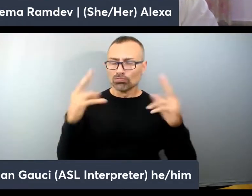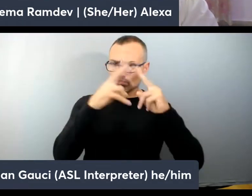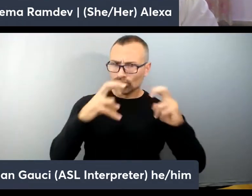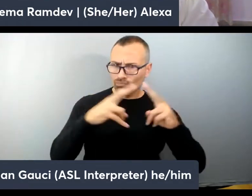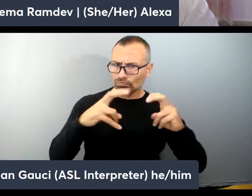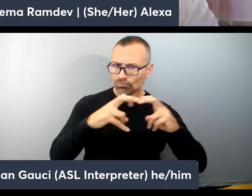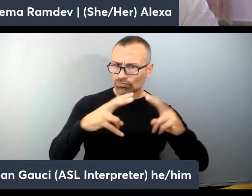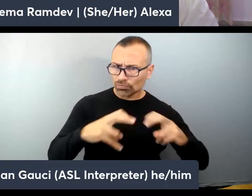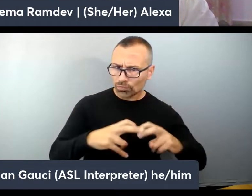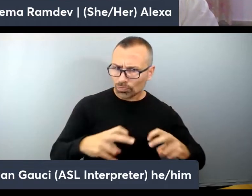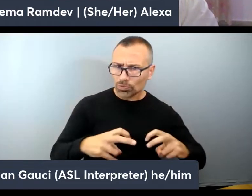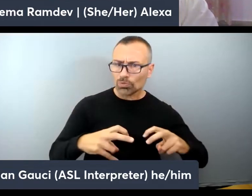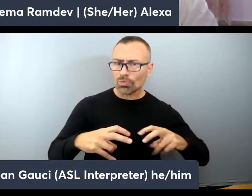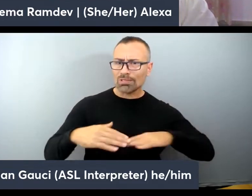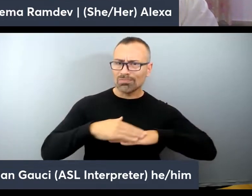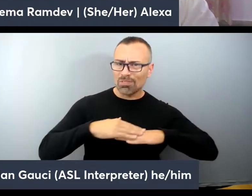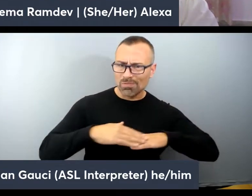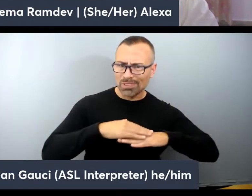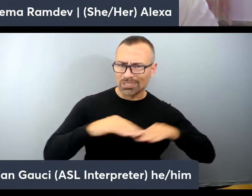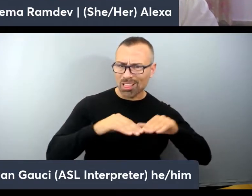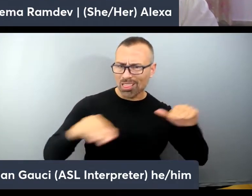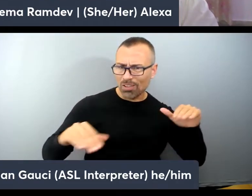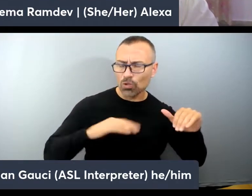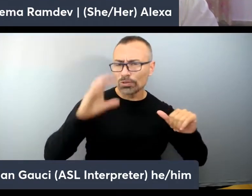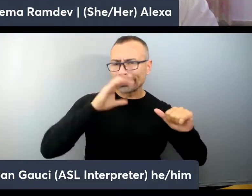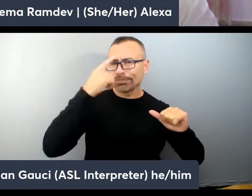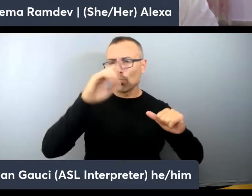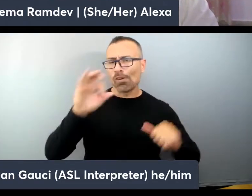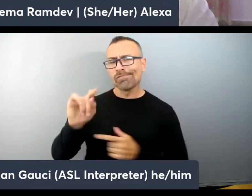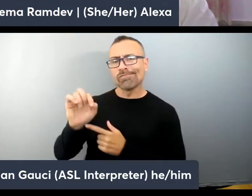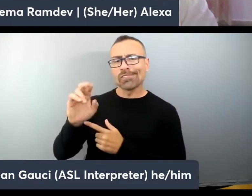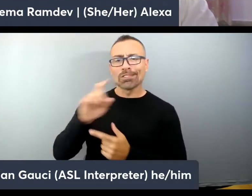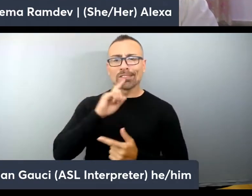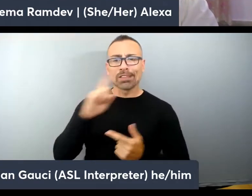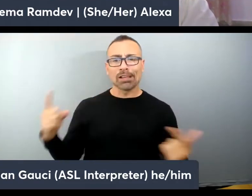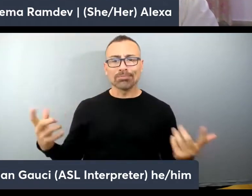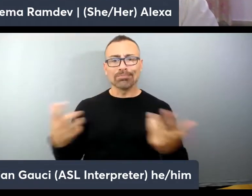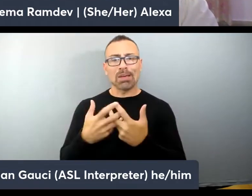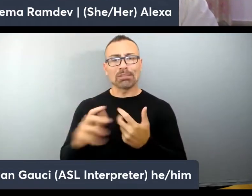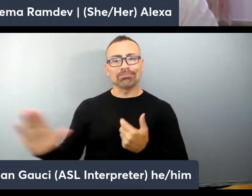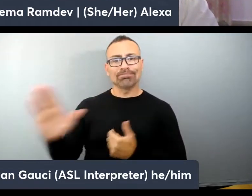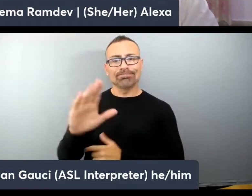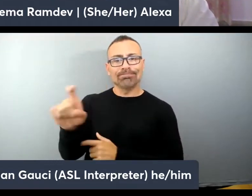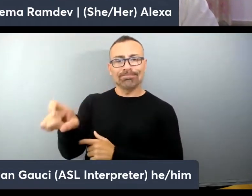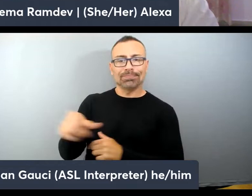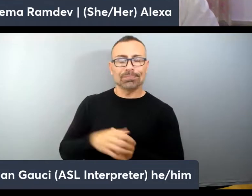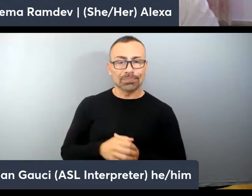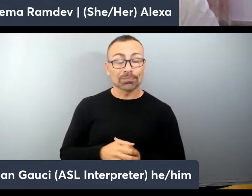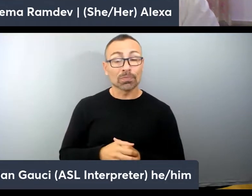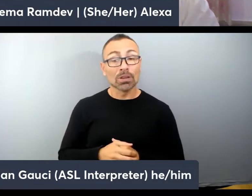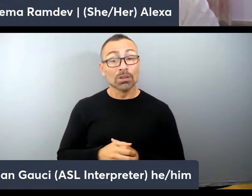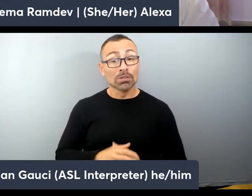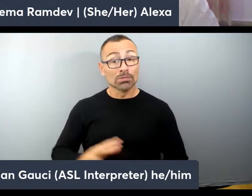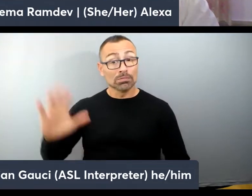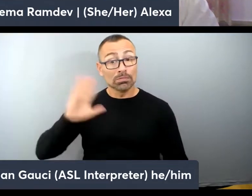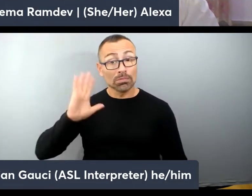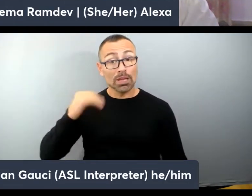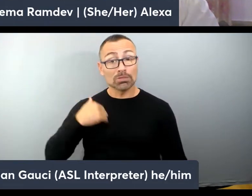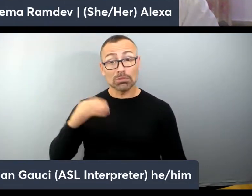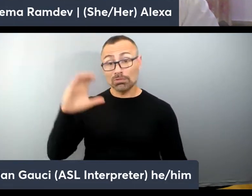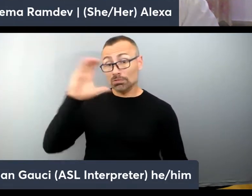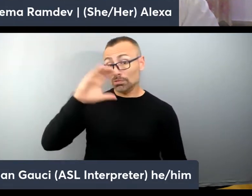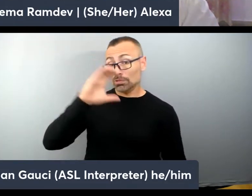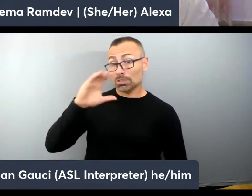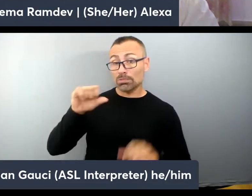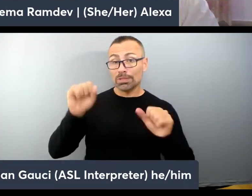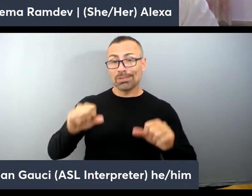data for features that are relevant to them. In the past, we've had search type capability more at the